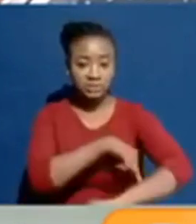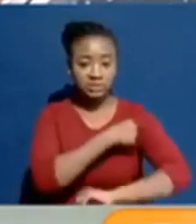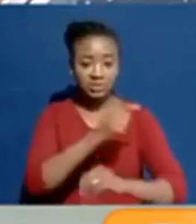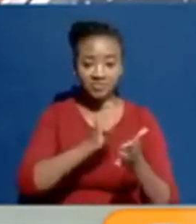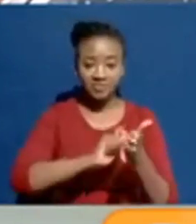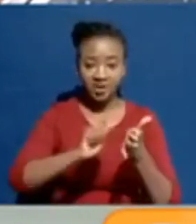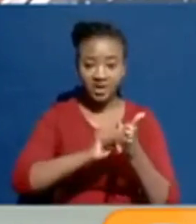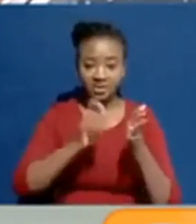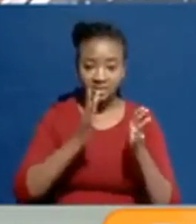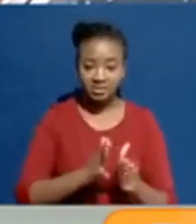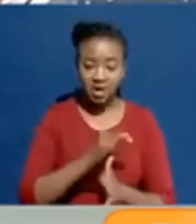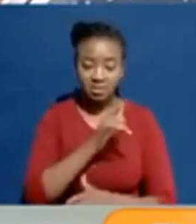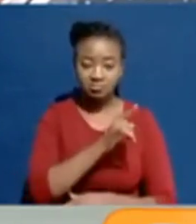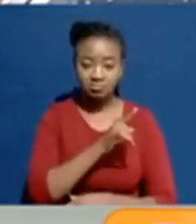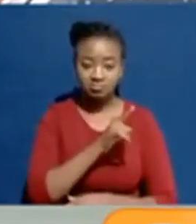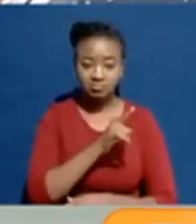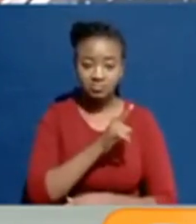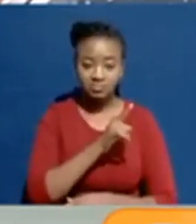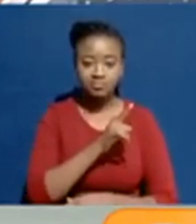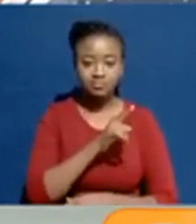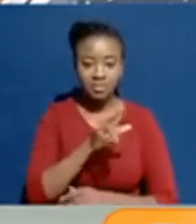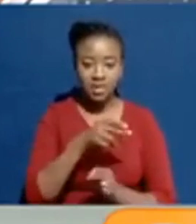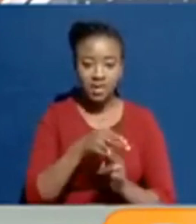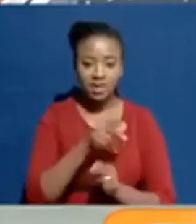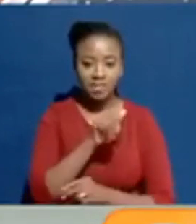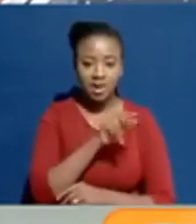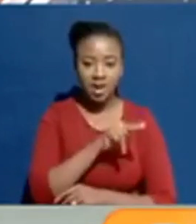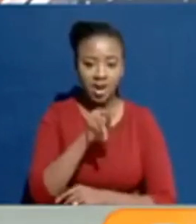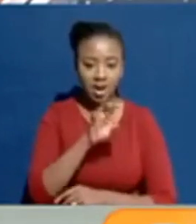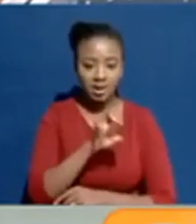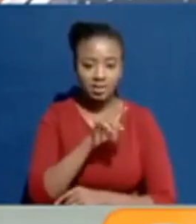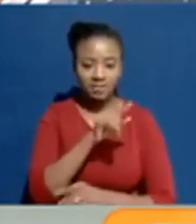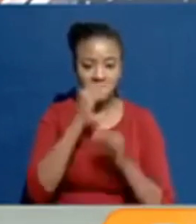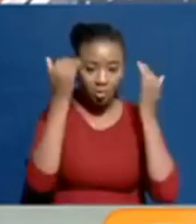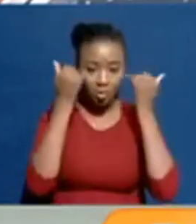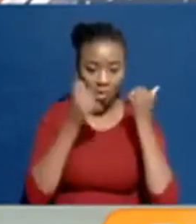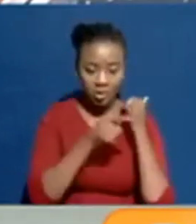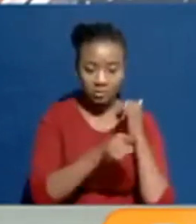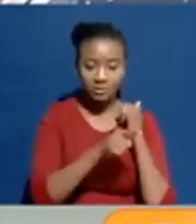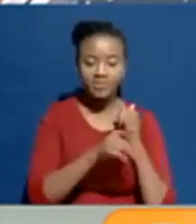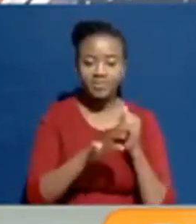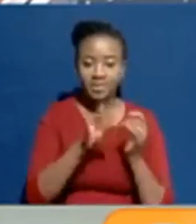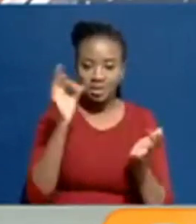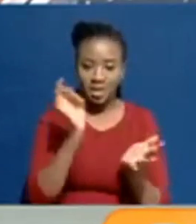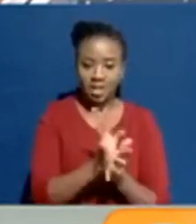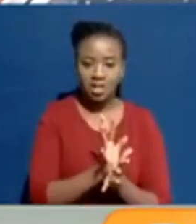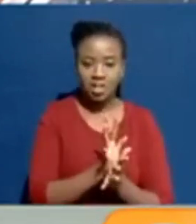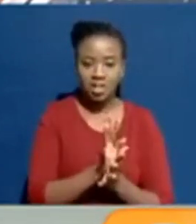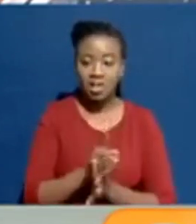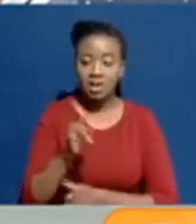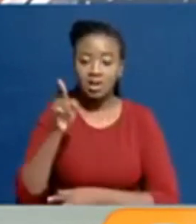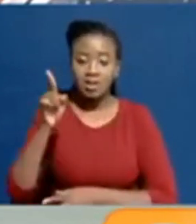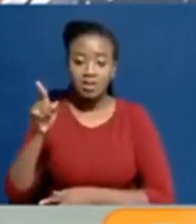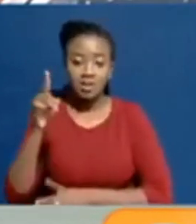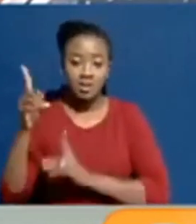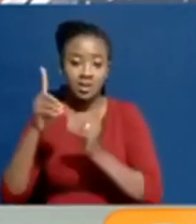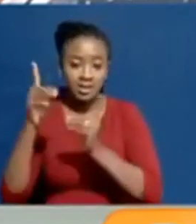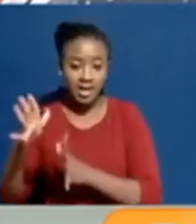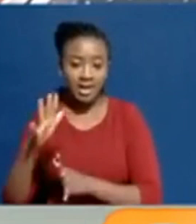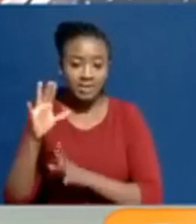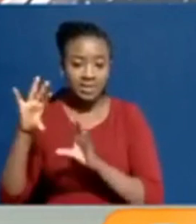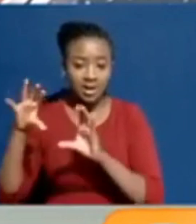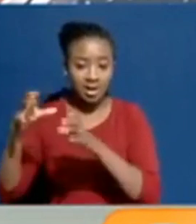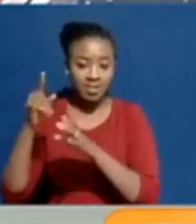Registrar of the Judiciary and Amadi Demetrius Bradshaw, the director of Britain Gold Trading